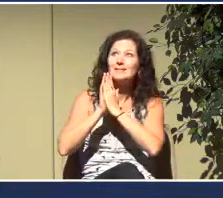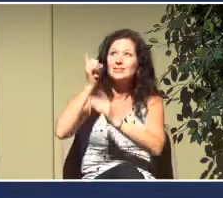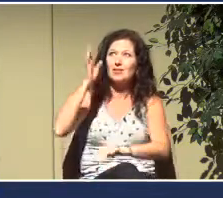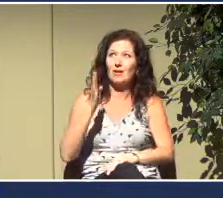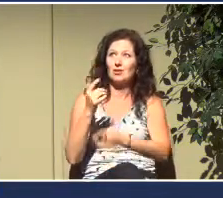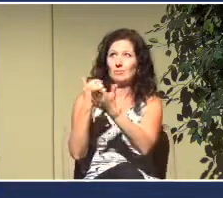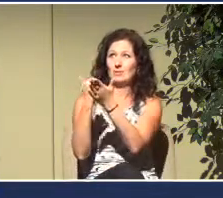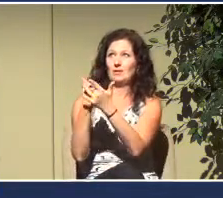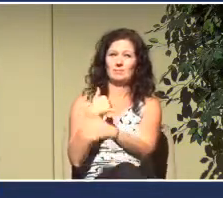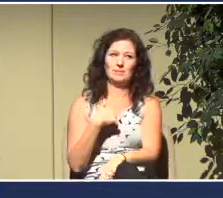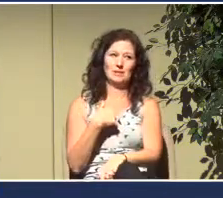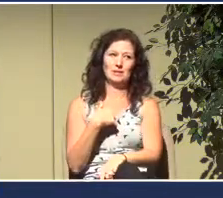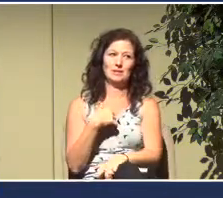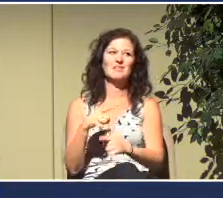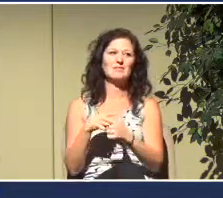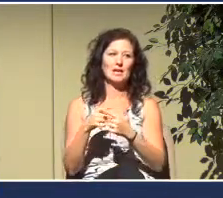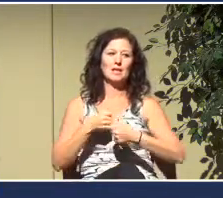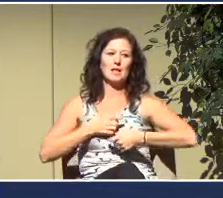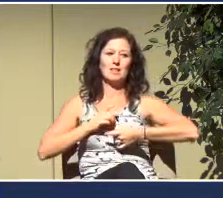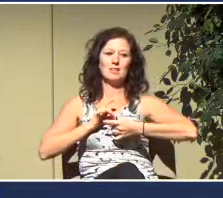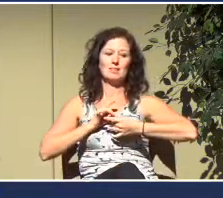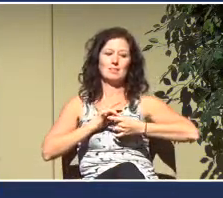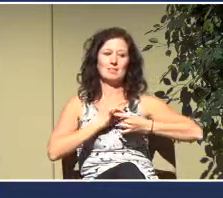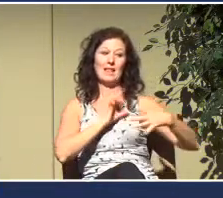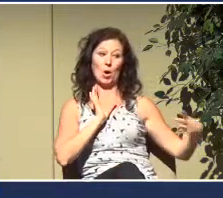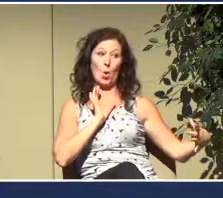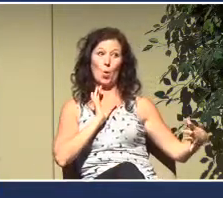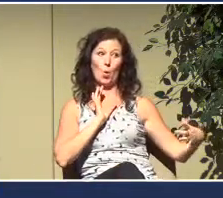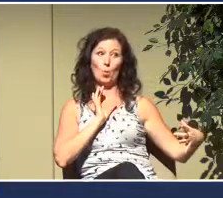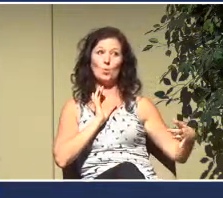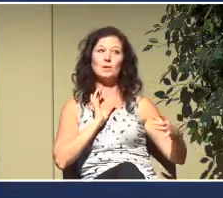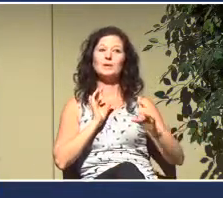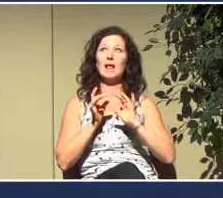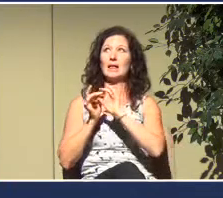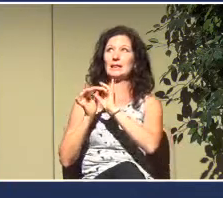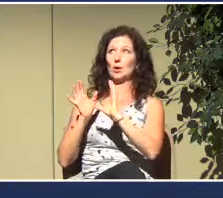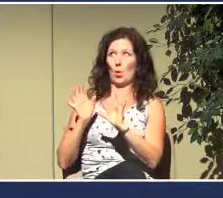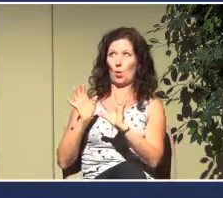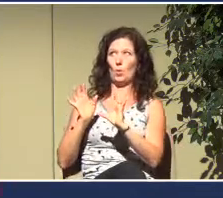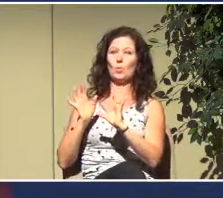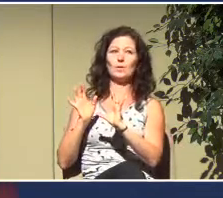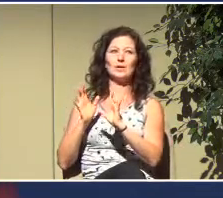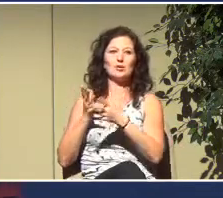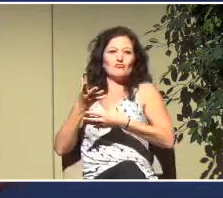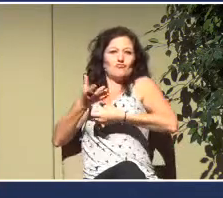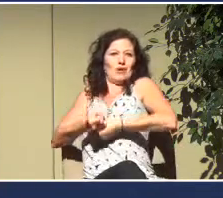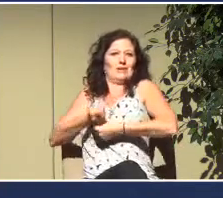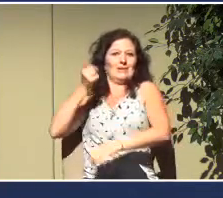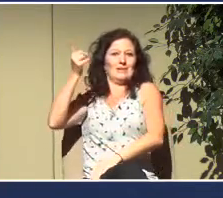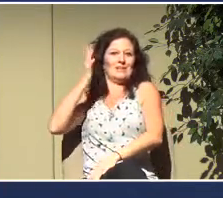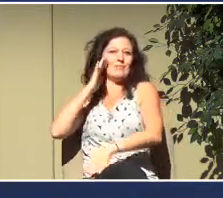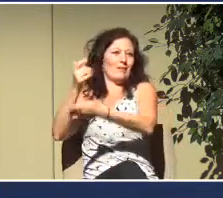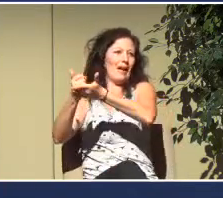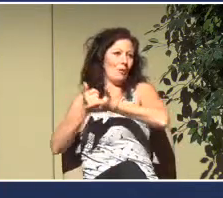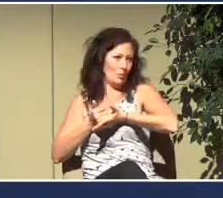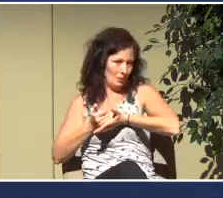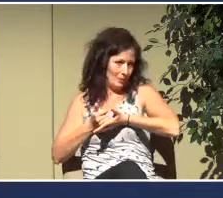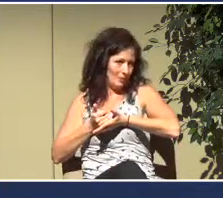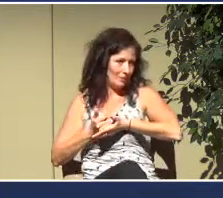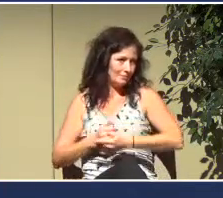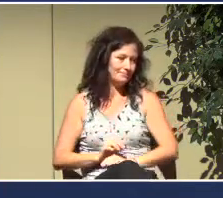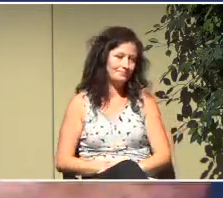then trust him in the struggle, clinging on to God's promises. So let's look briefly at a few examples, all